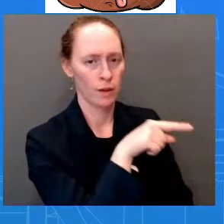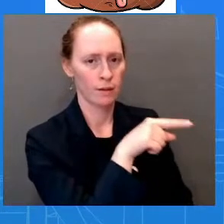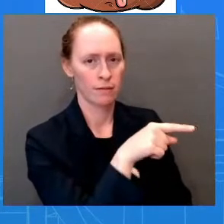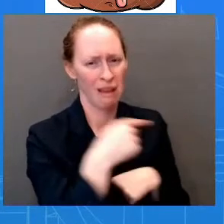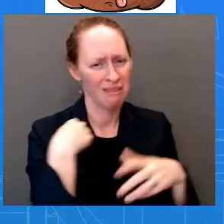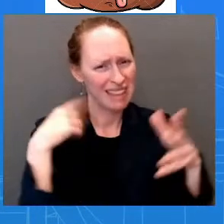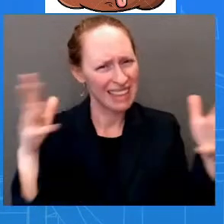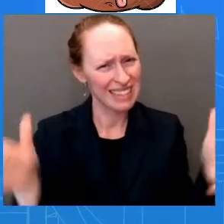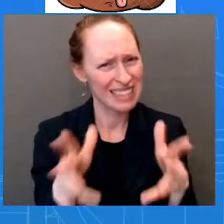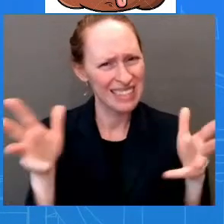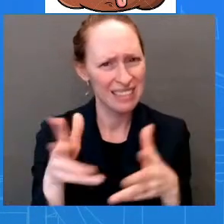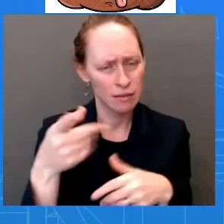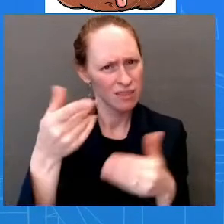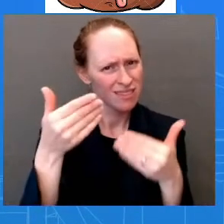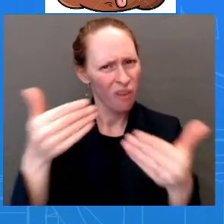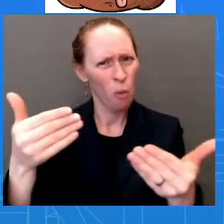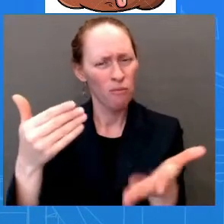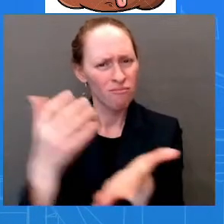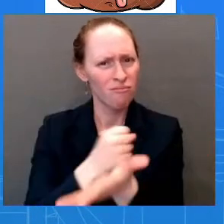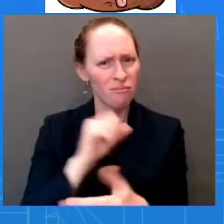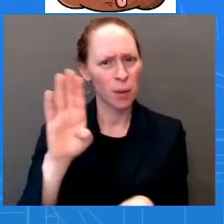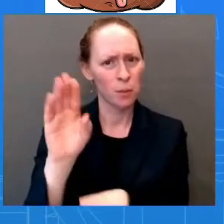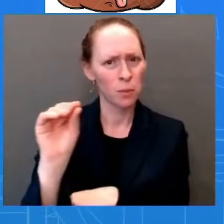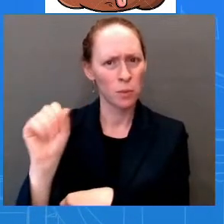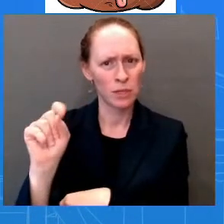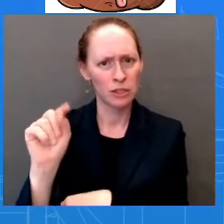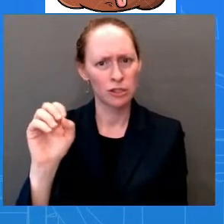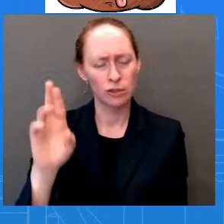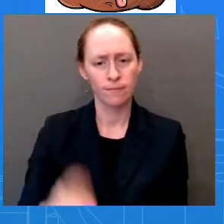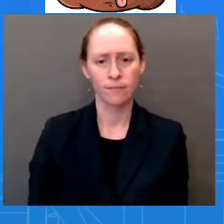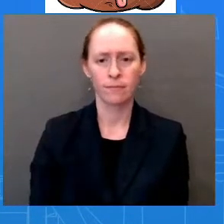The real danger is the people who ain't been jabbed up.